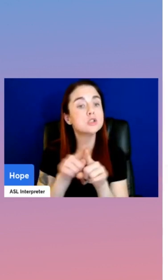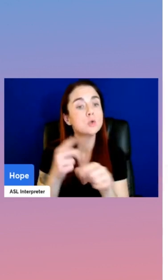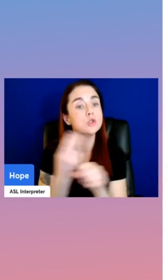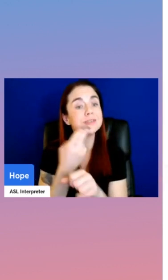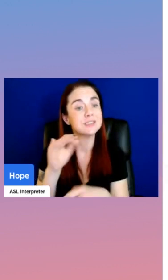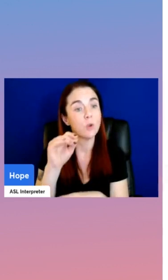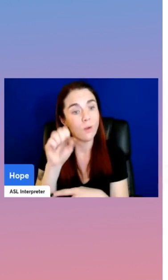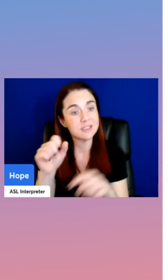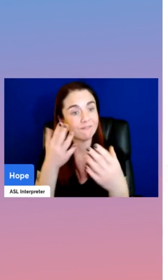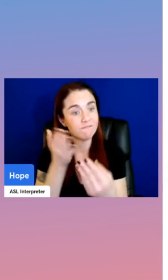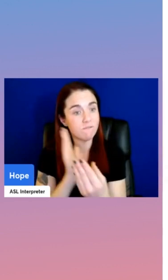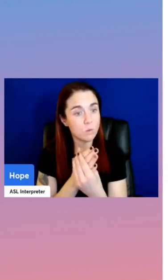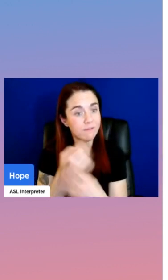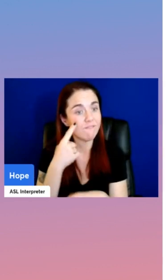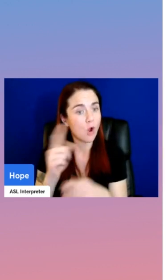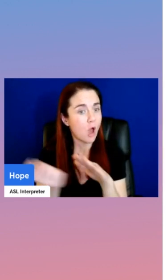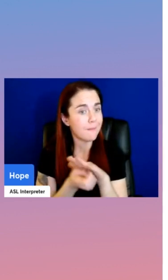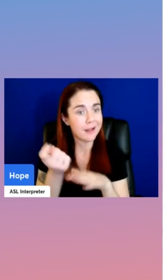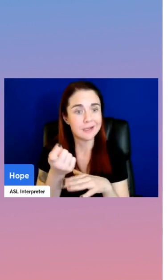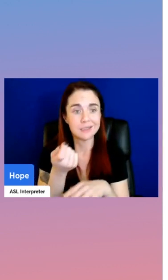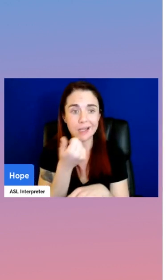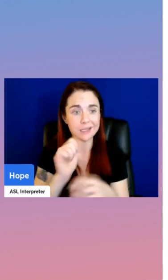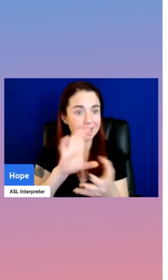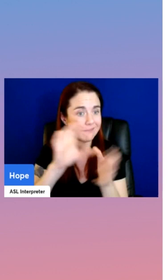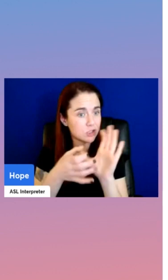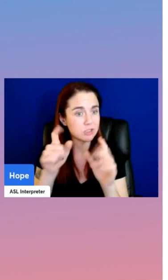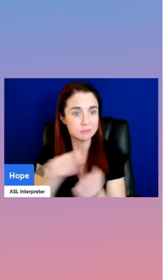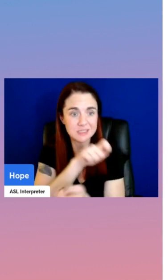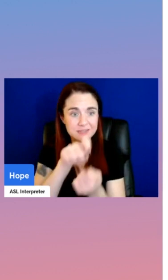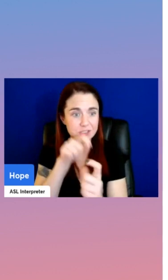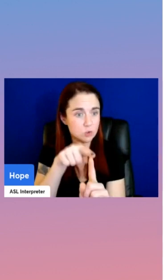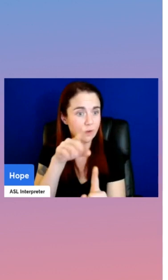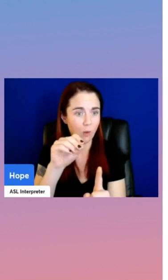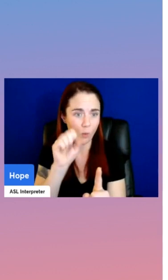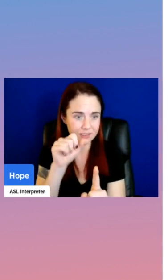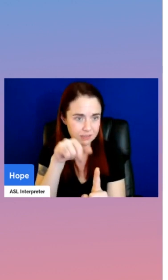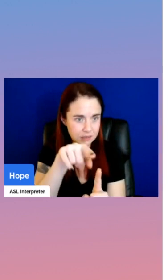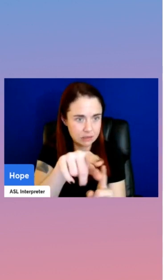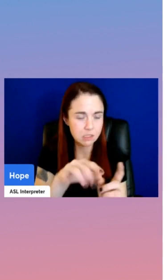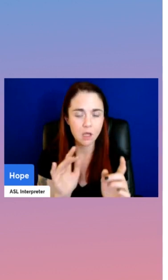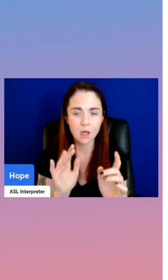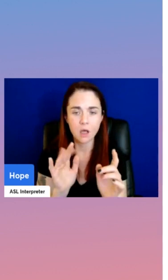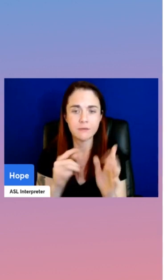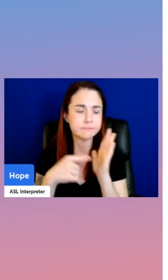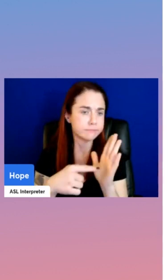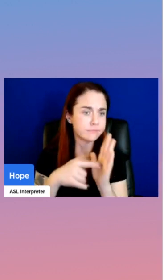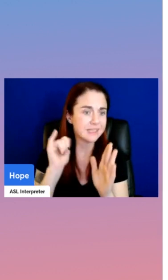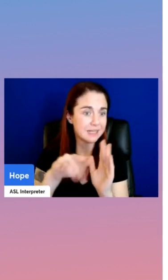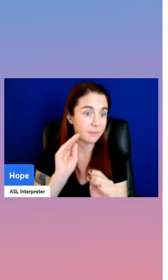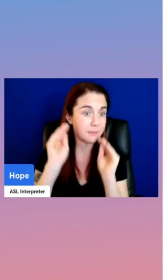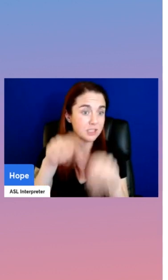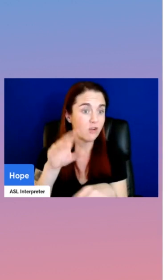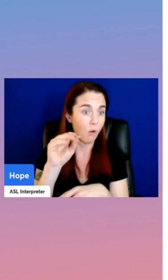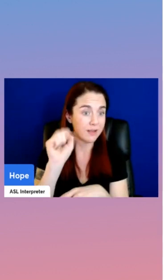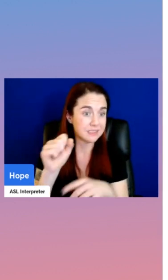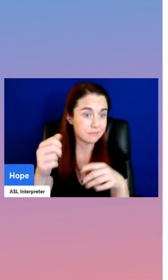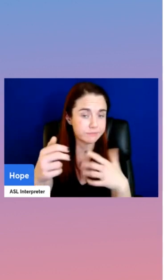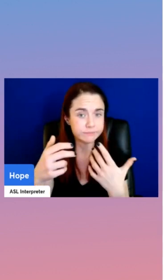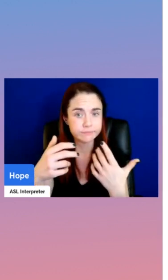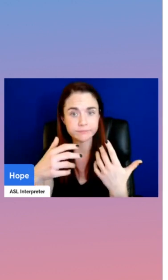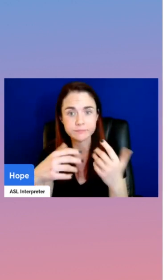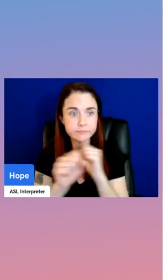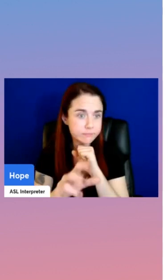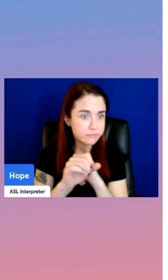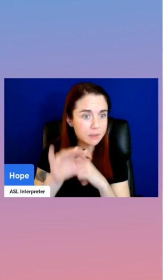folder to do all whatever configurations that are specific to the OS, like the implementation of the OS banner, the installation of